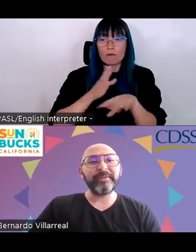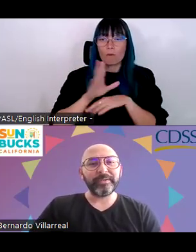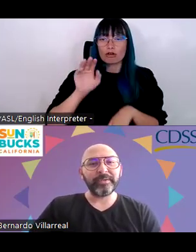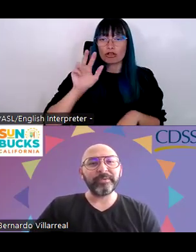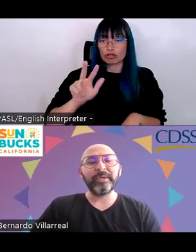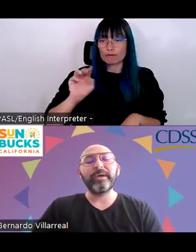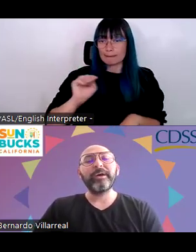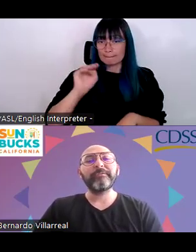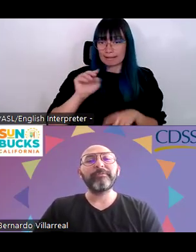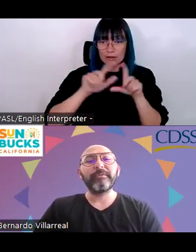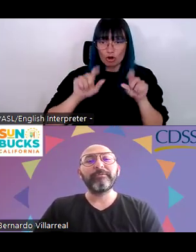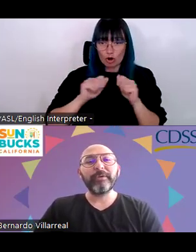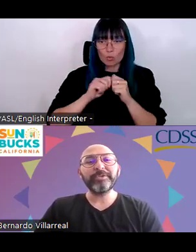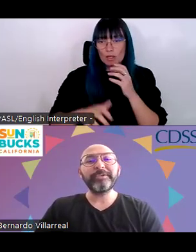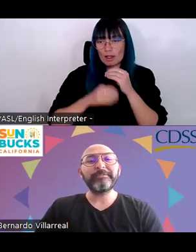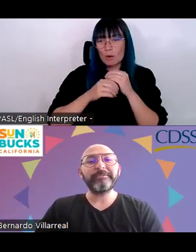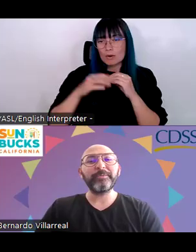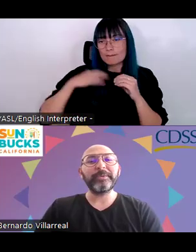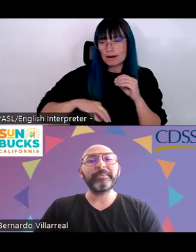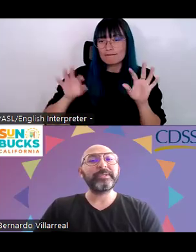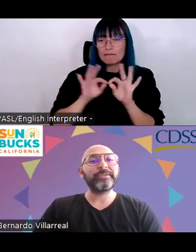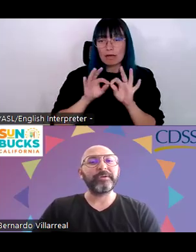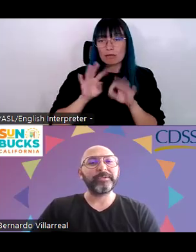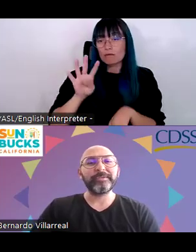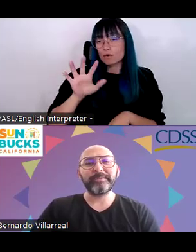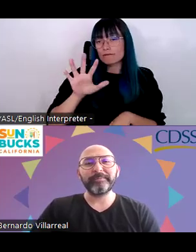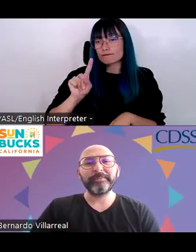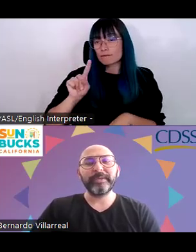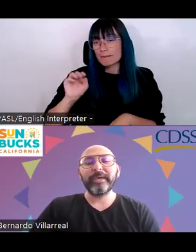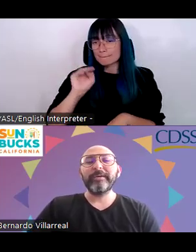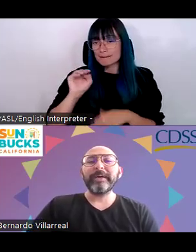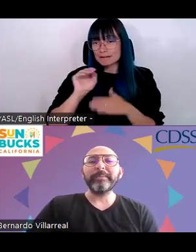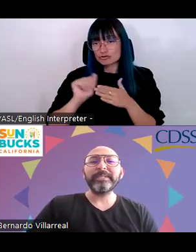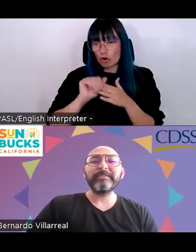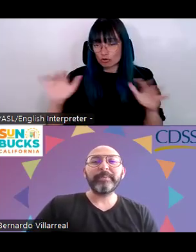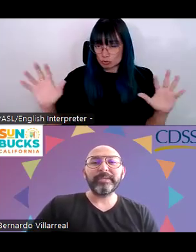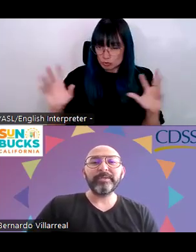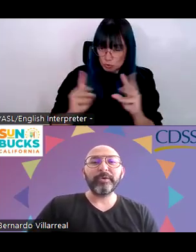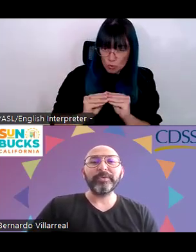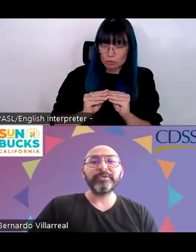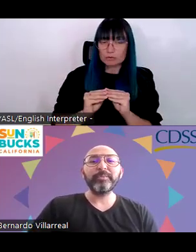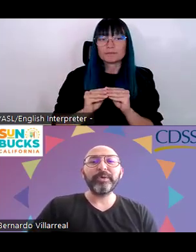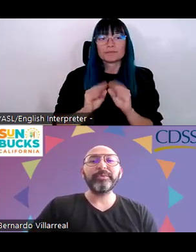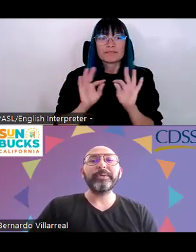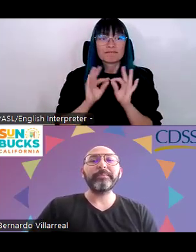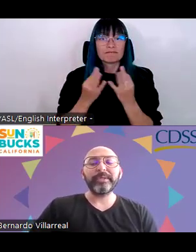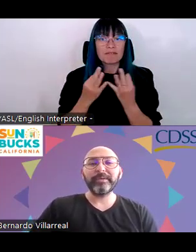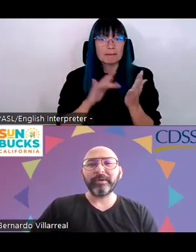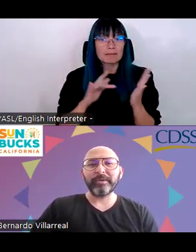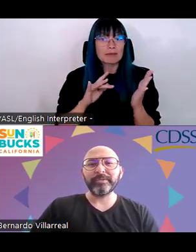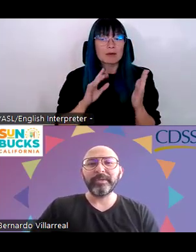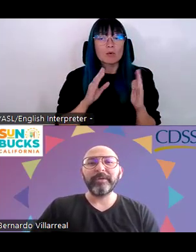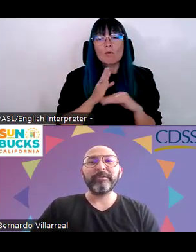loaded benefits value of $451 million. Families have pinned over